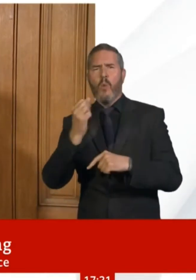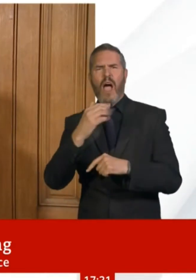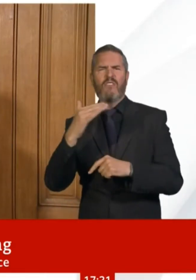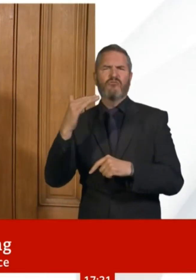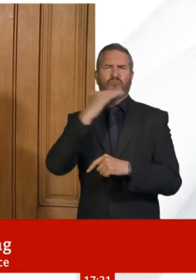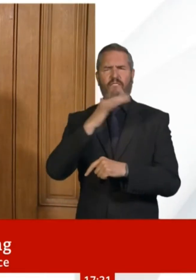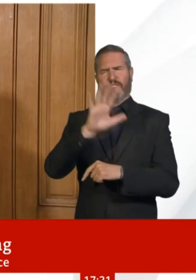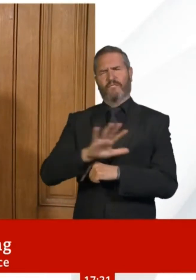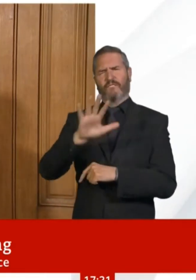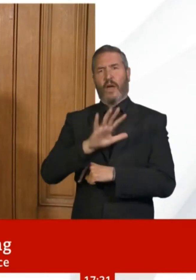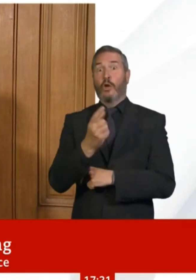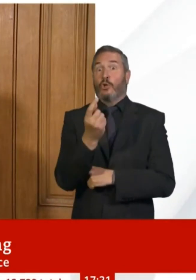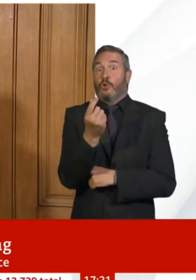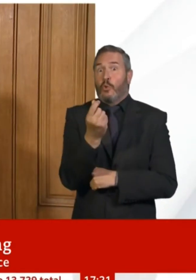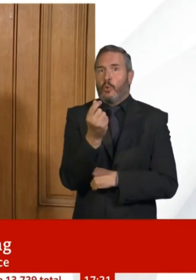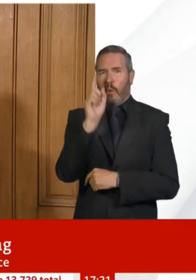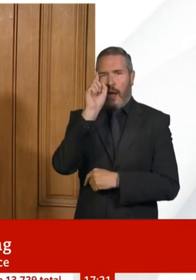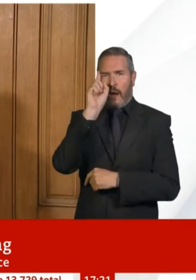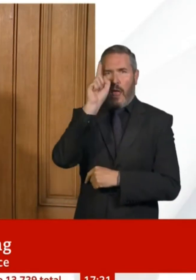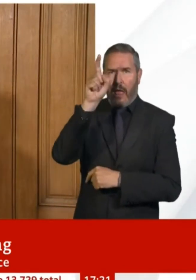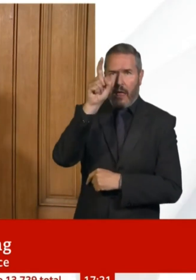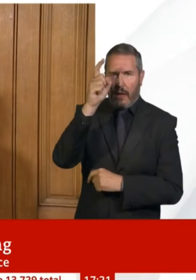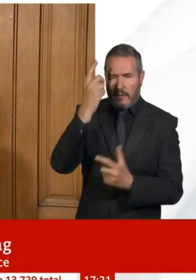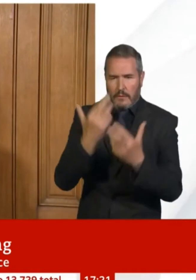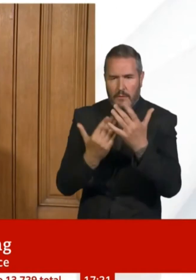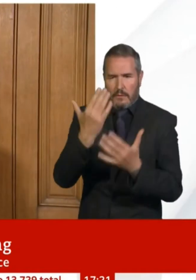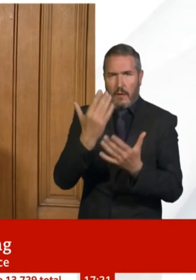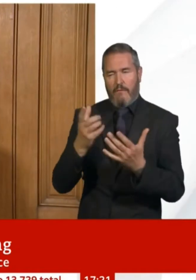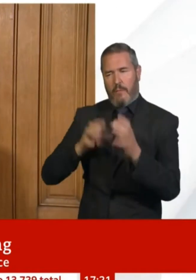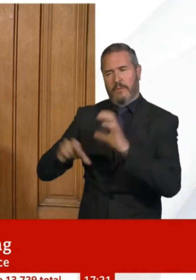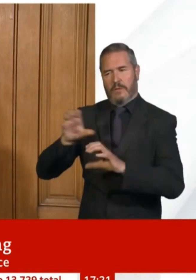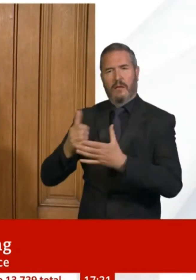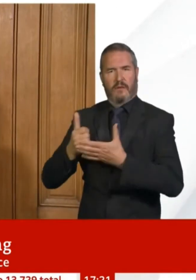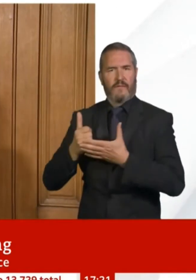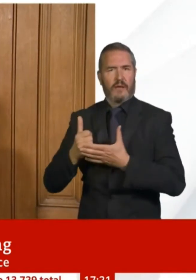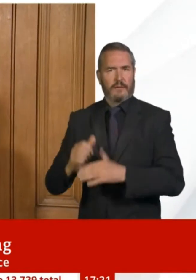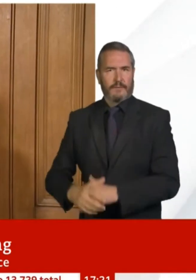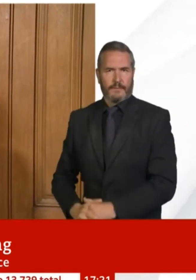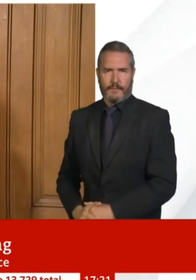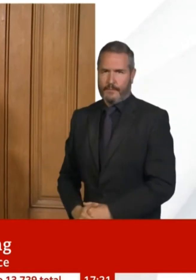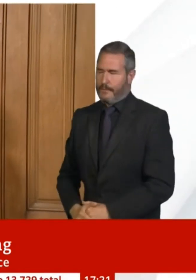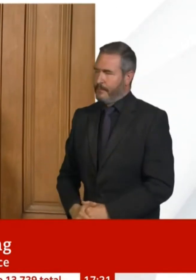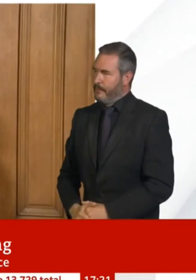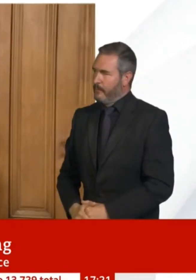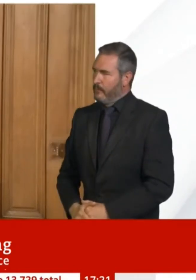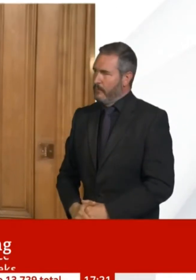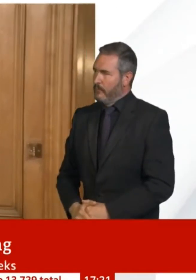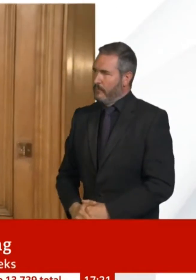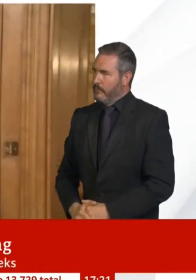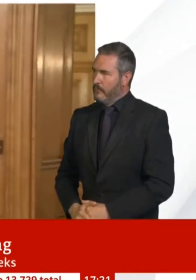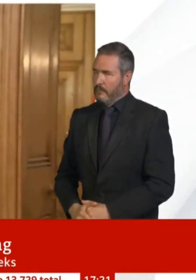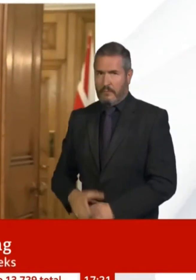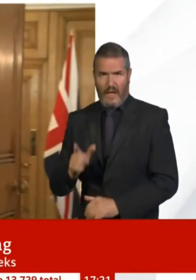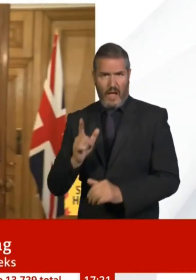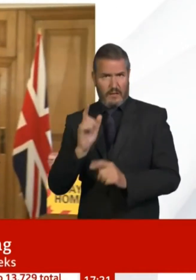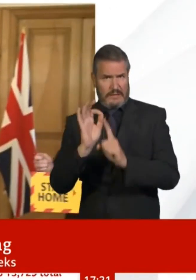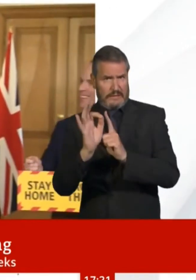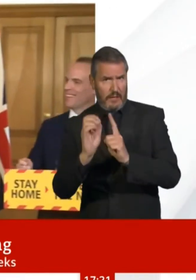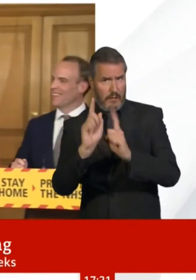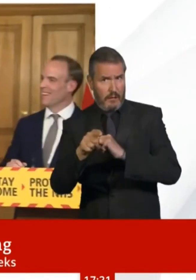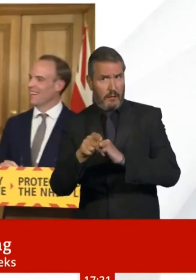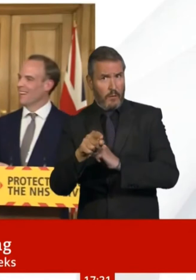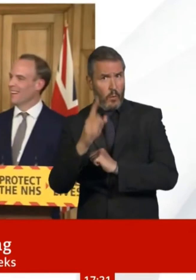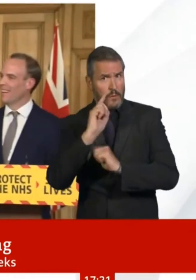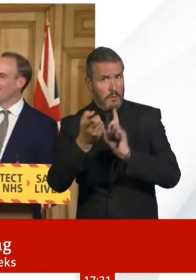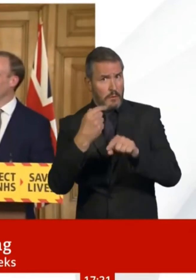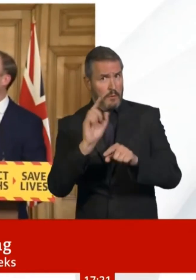ranging shot fairly soon. That's the consensus of the scientists involved. Tom, I think that gives you a pretty detailed answer. Is there anything you wanted to come back on?